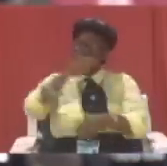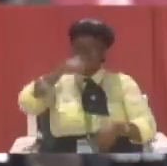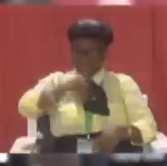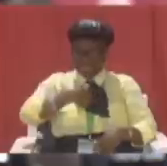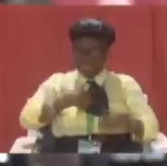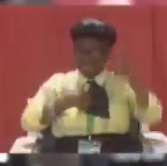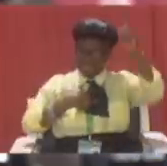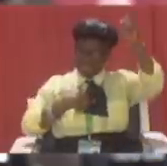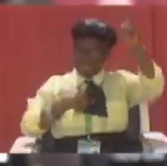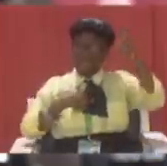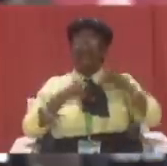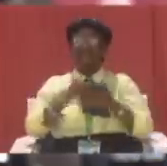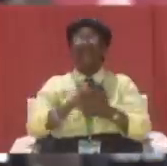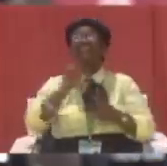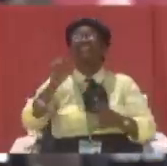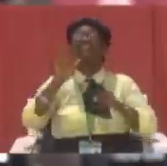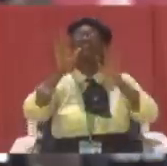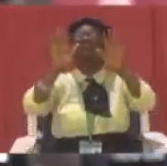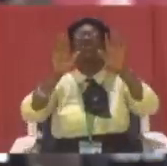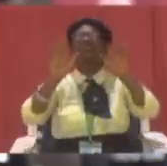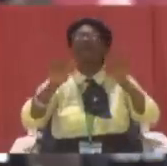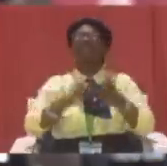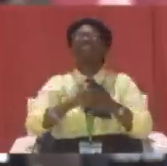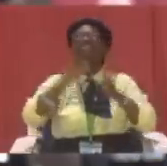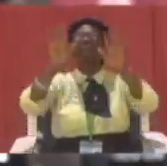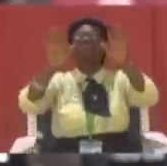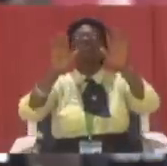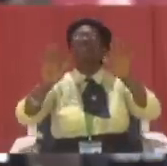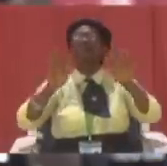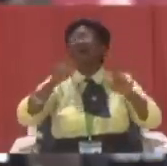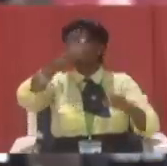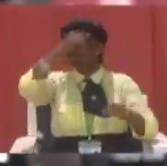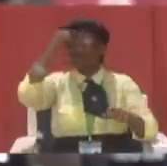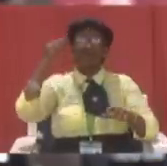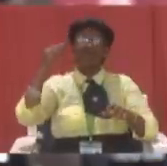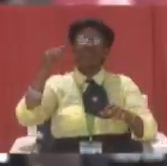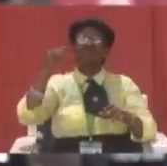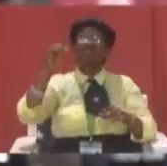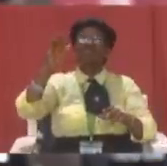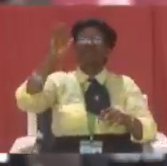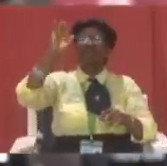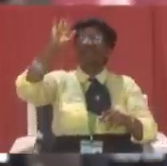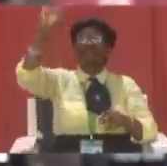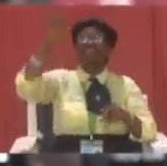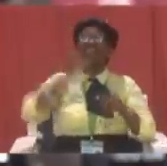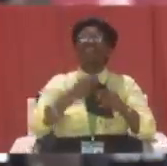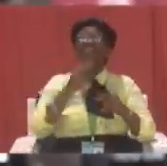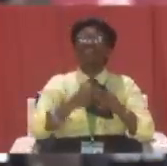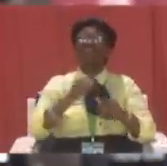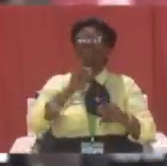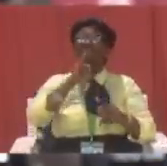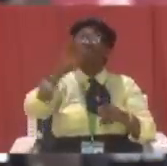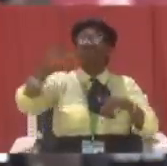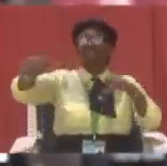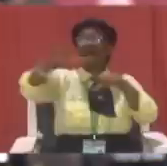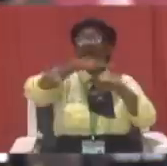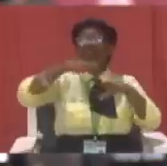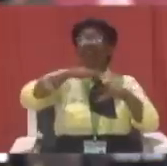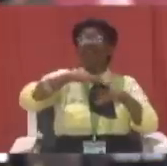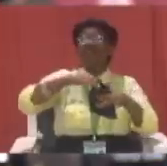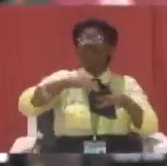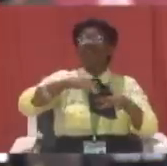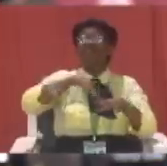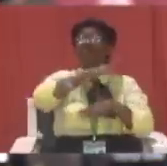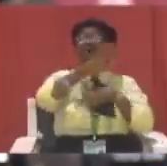It's a wonder because he got the name that's above every other name, the greatest name of all. Philippians chapter